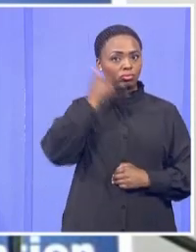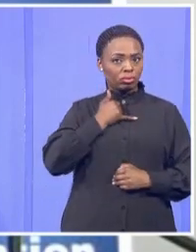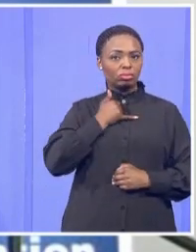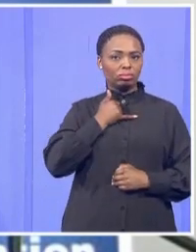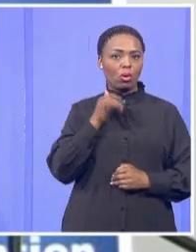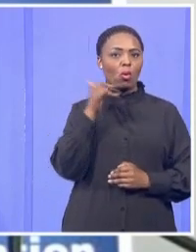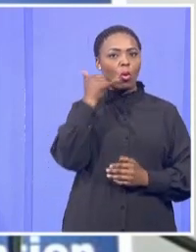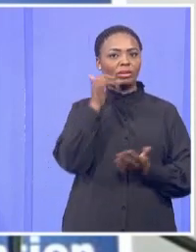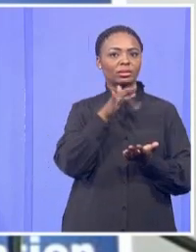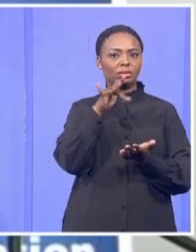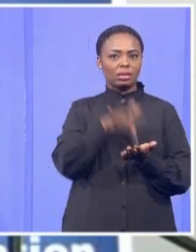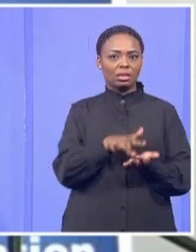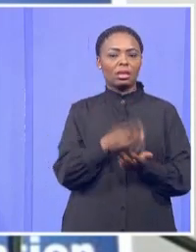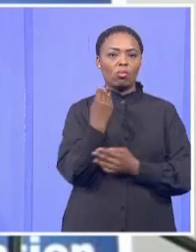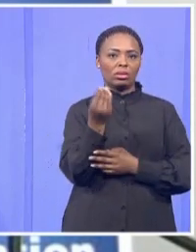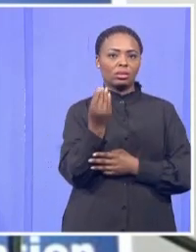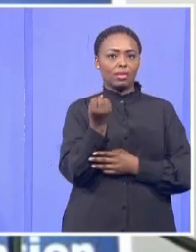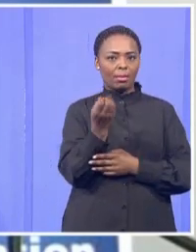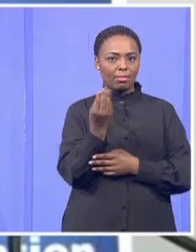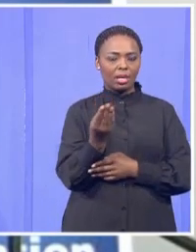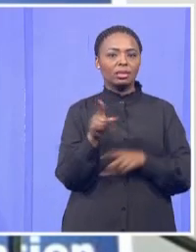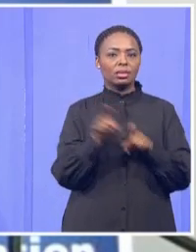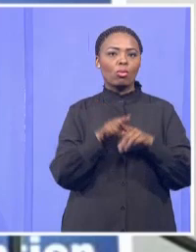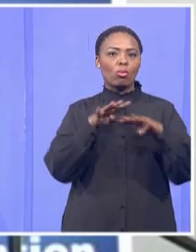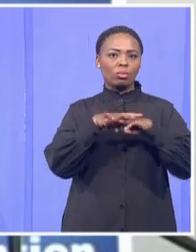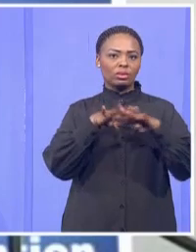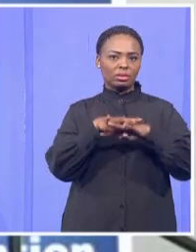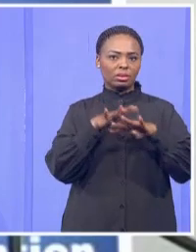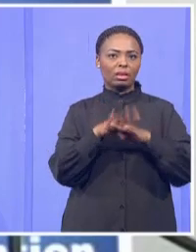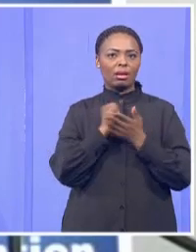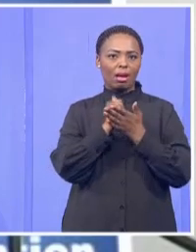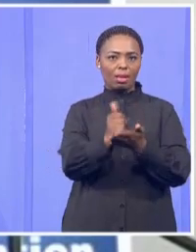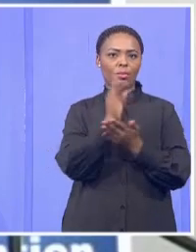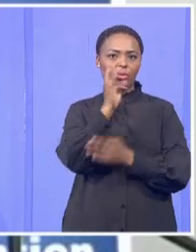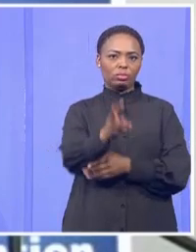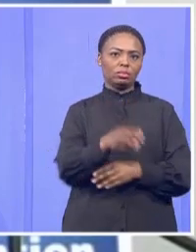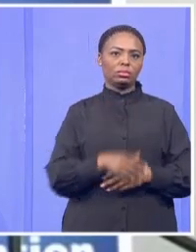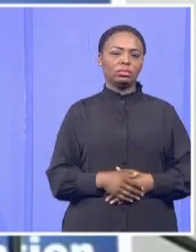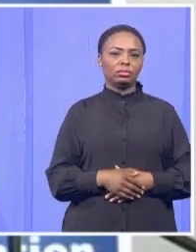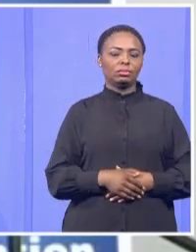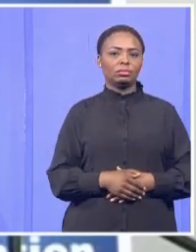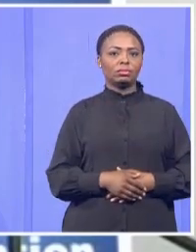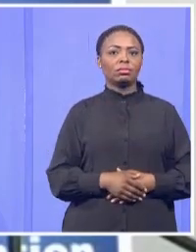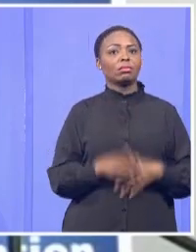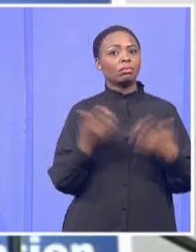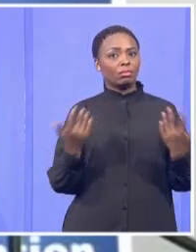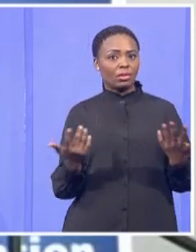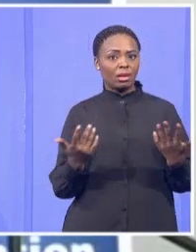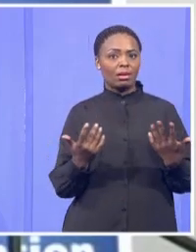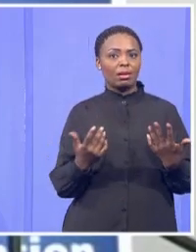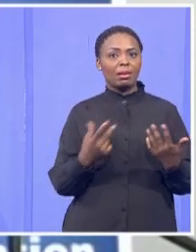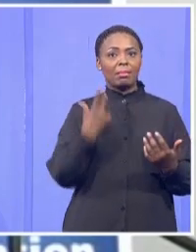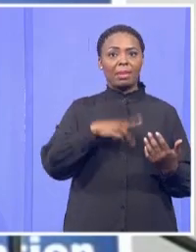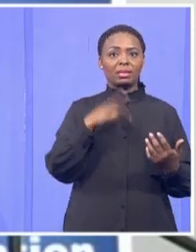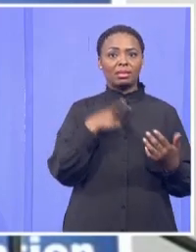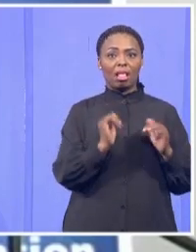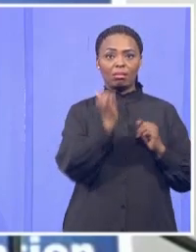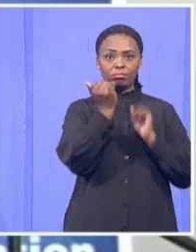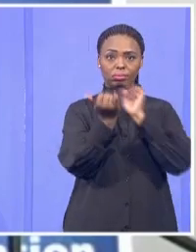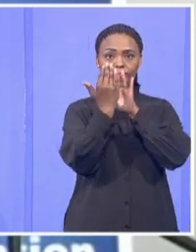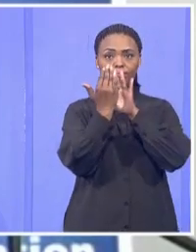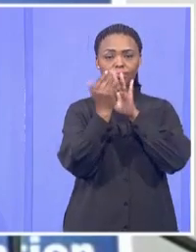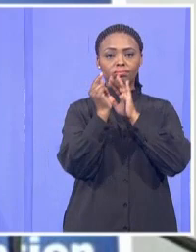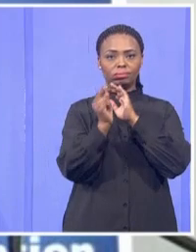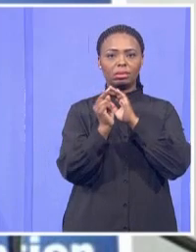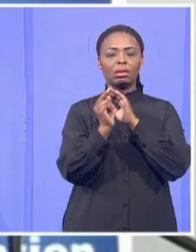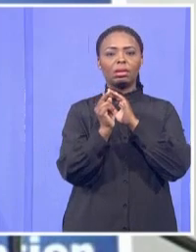number, our website will be in a position to assist you. If you need a personal touch, you can